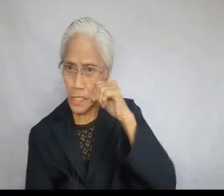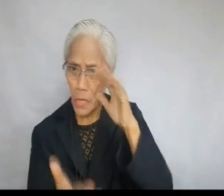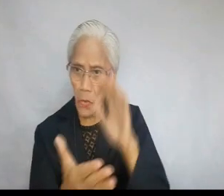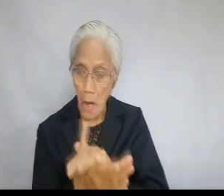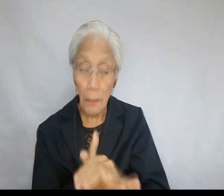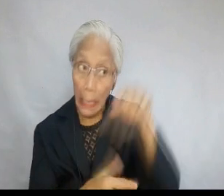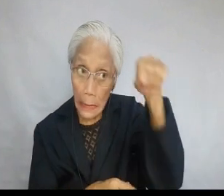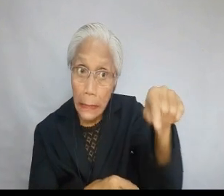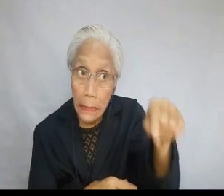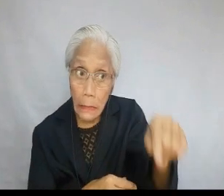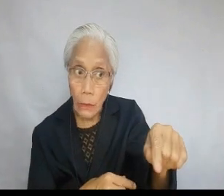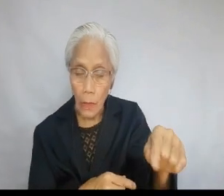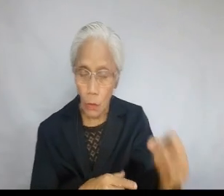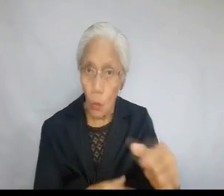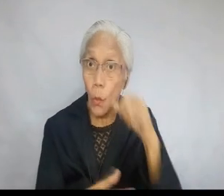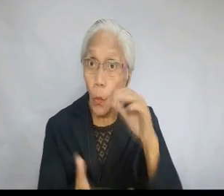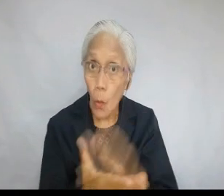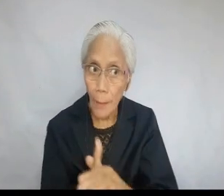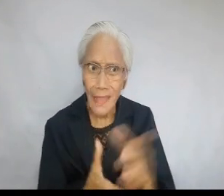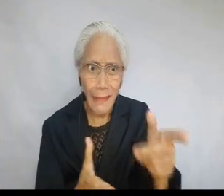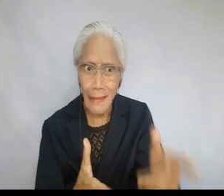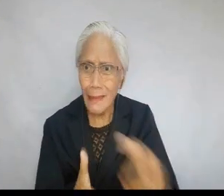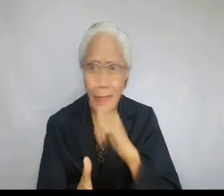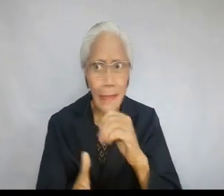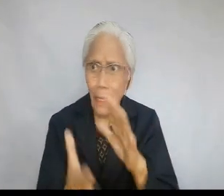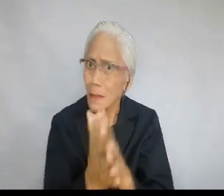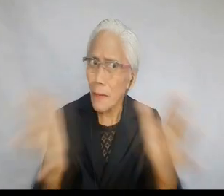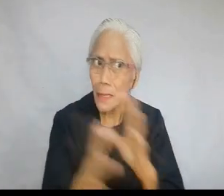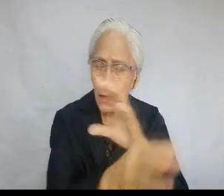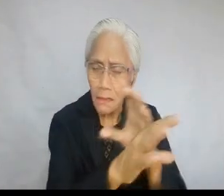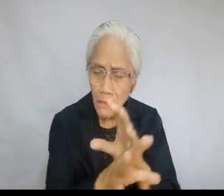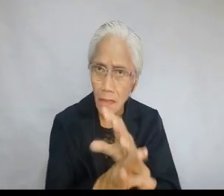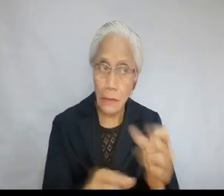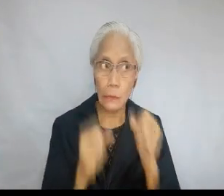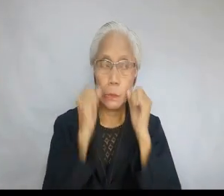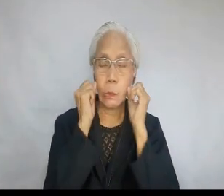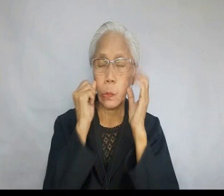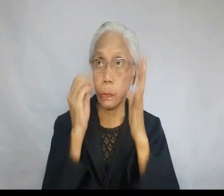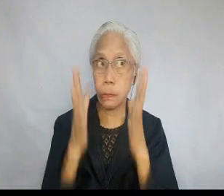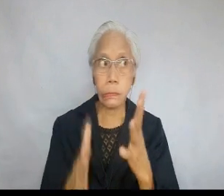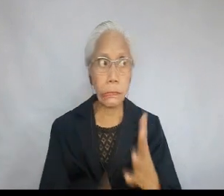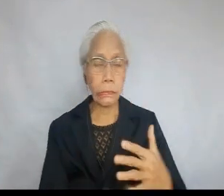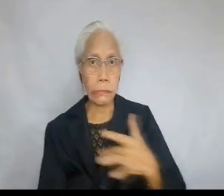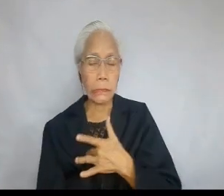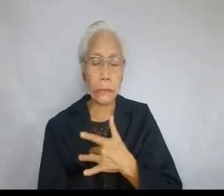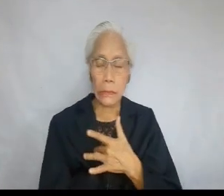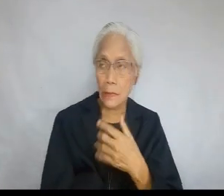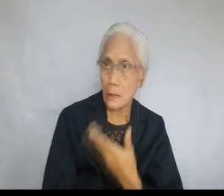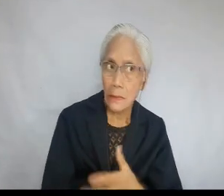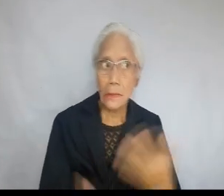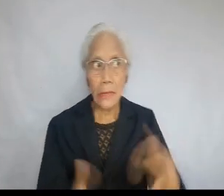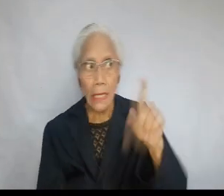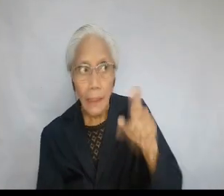wife that he took care of the least. He felt embarrassed and said, "I'm sorry, I should have taken more care of you and given you